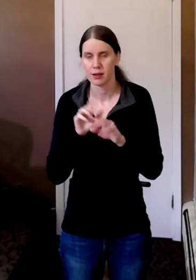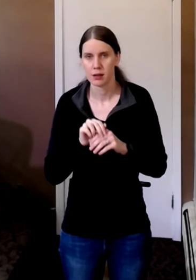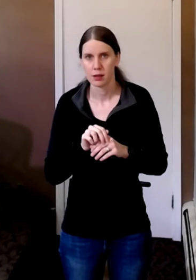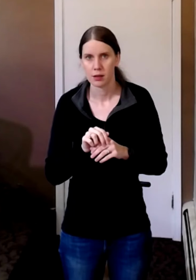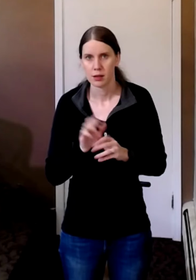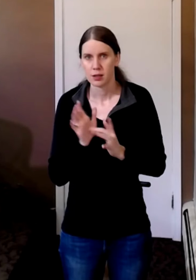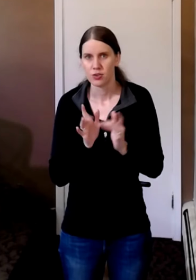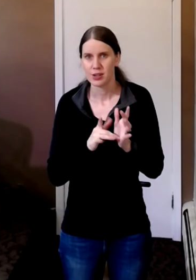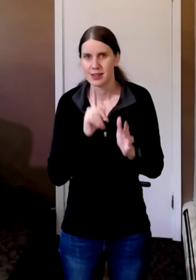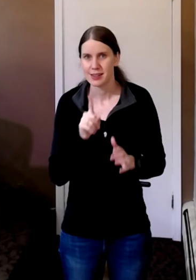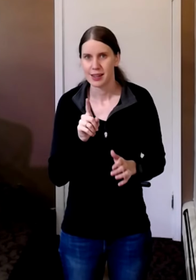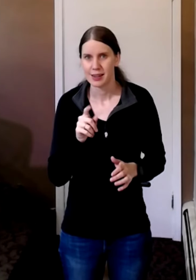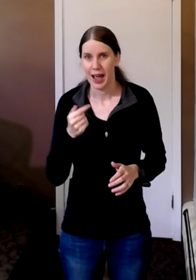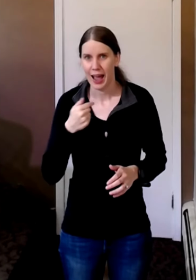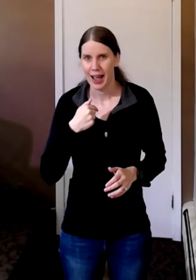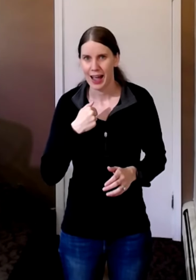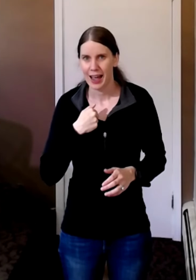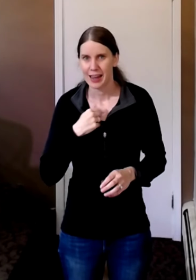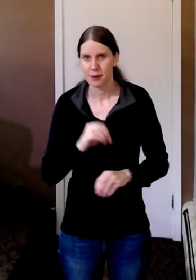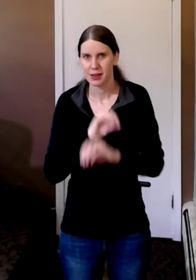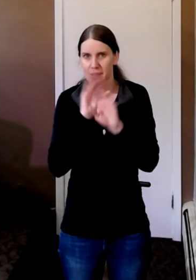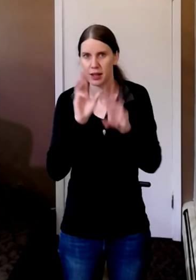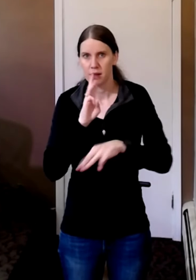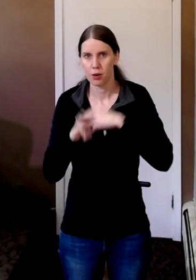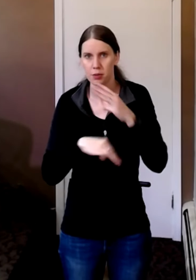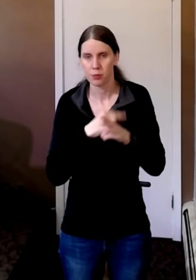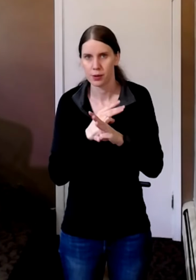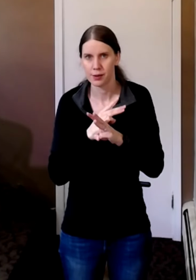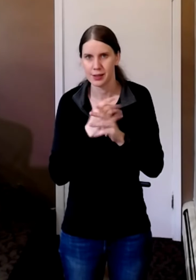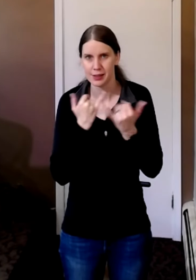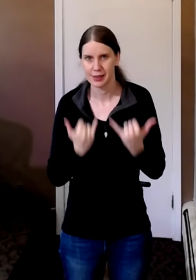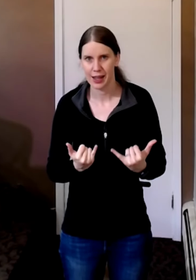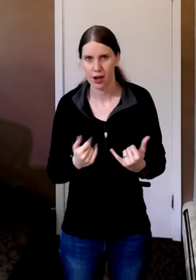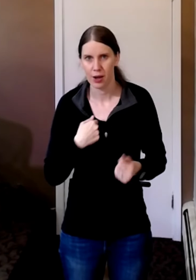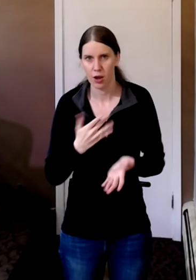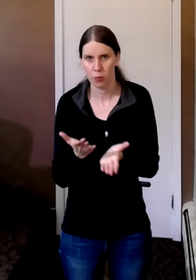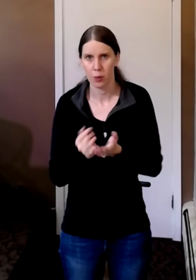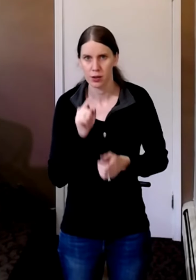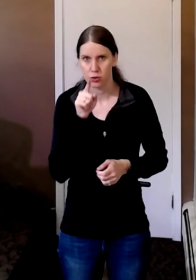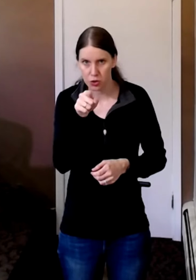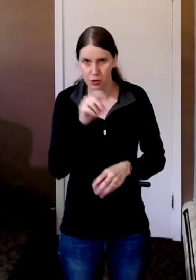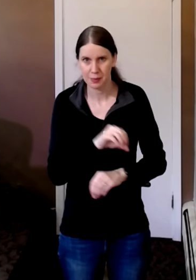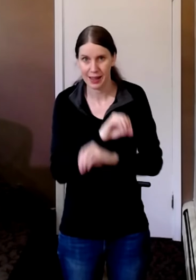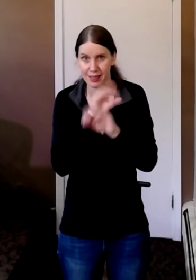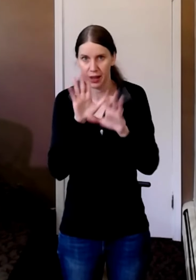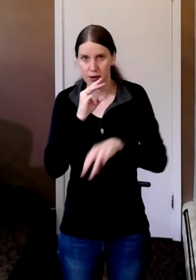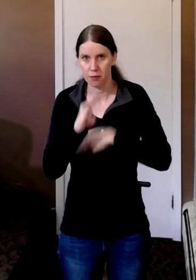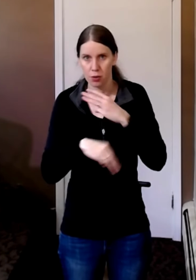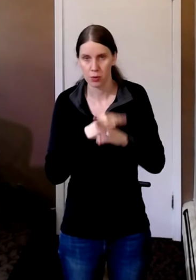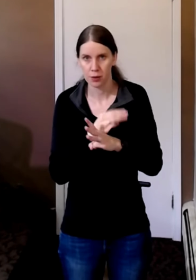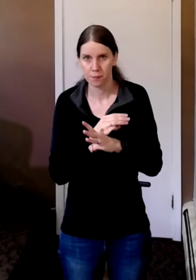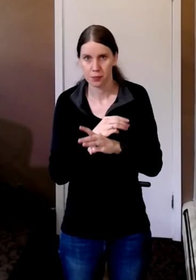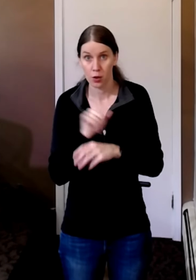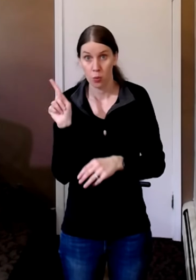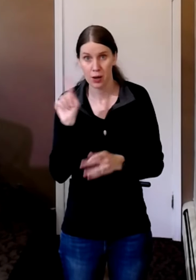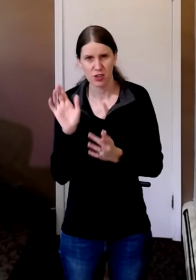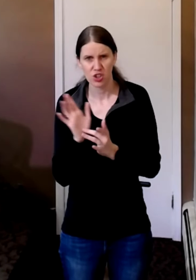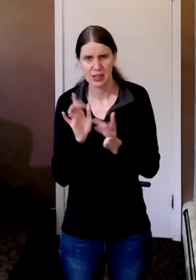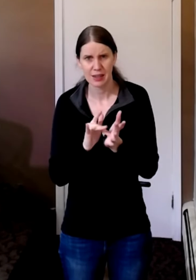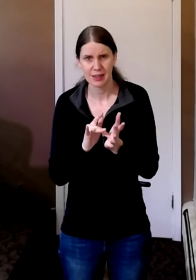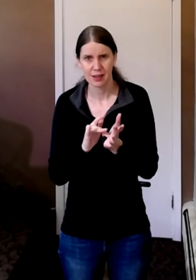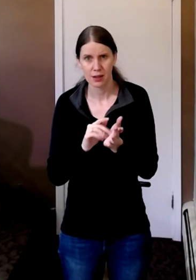And Jesus said, I'm the light of the world. Now I want you to be the light of the world. And where is Jesus? The Holy Spirit,